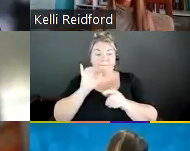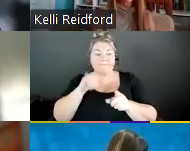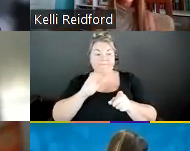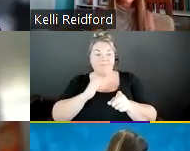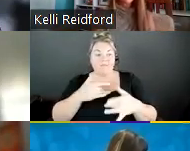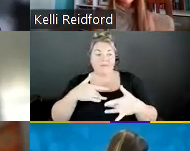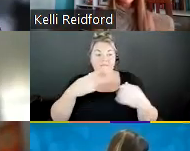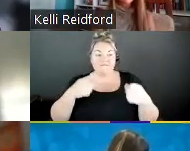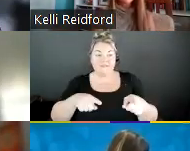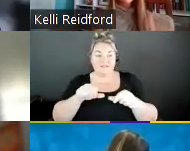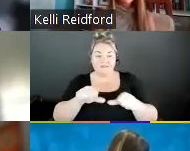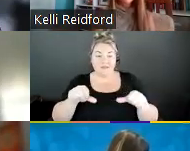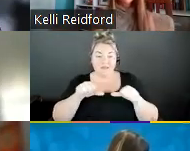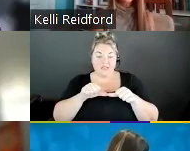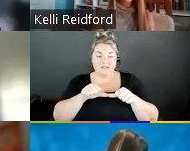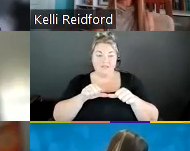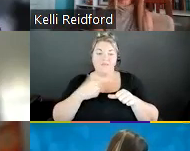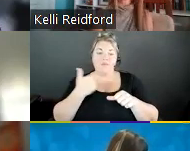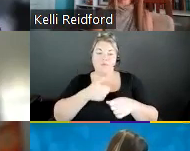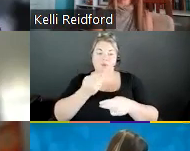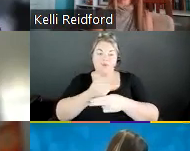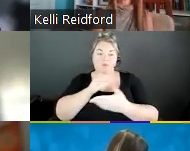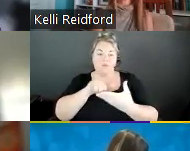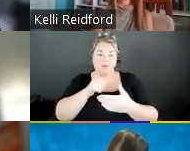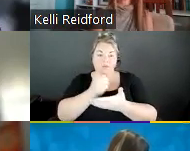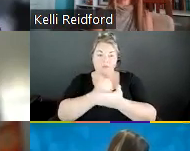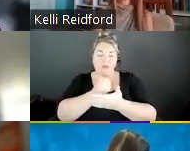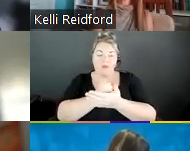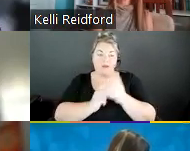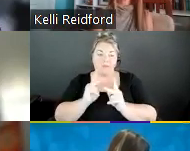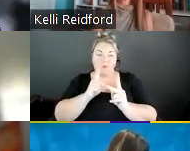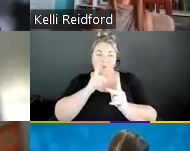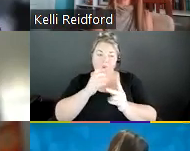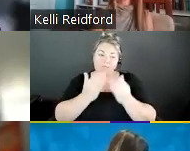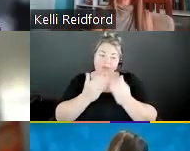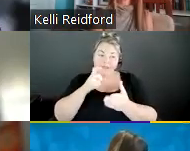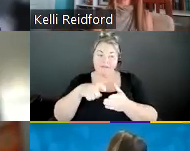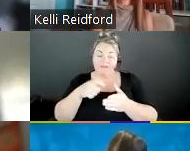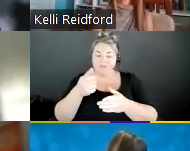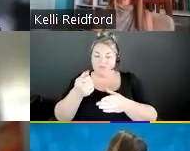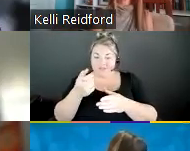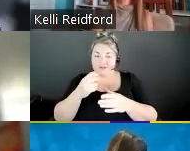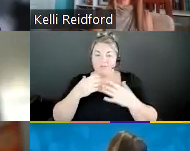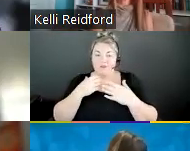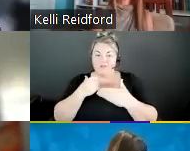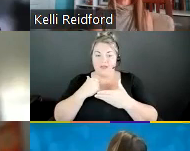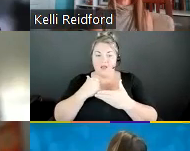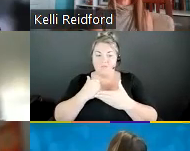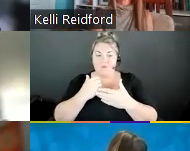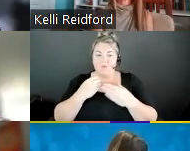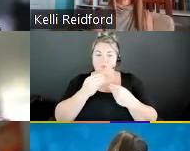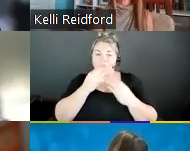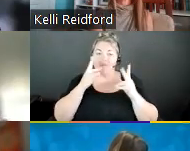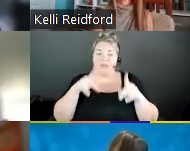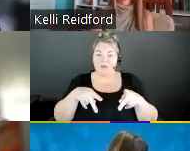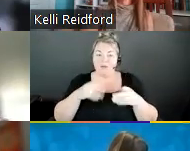event space. We use it to help people who may need just a little help warming up. Maybe